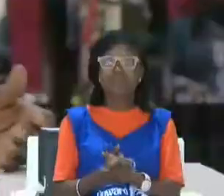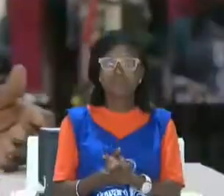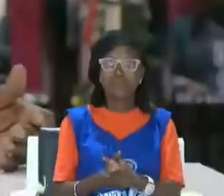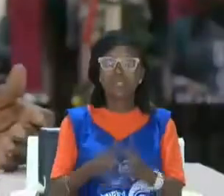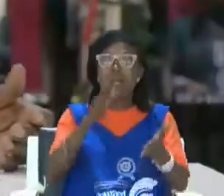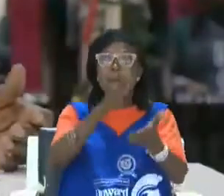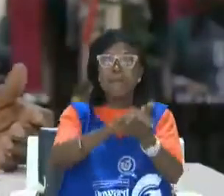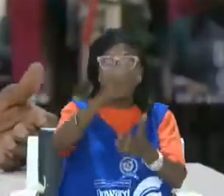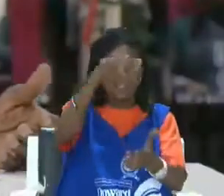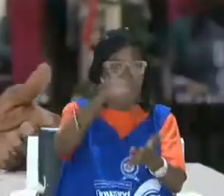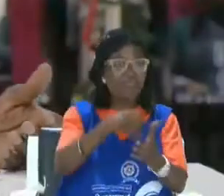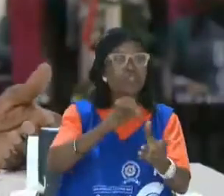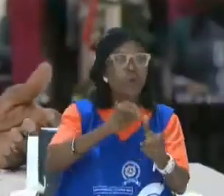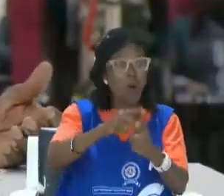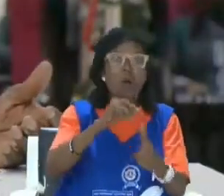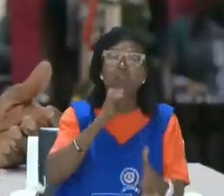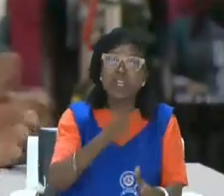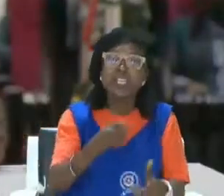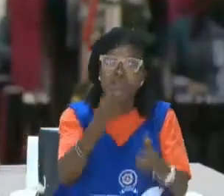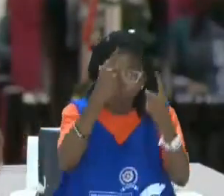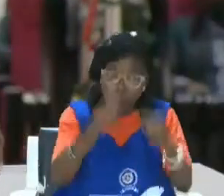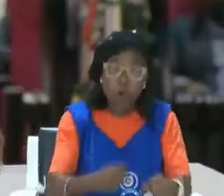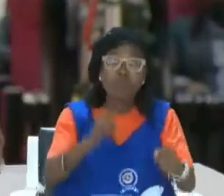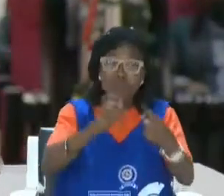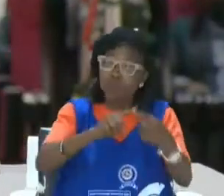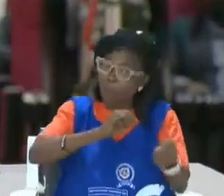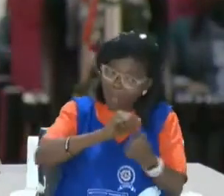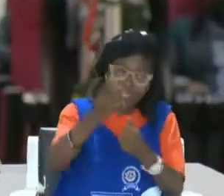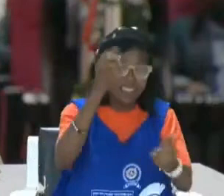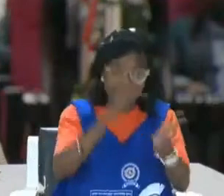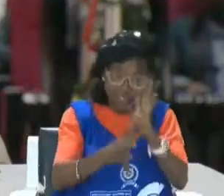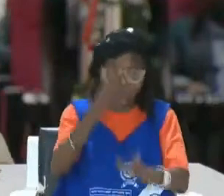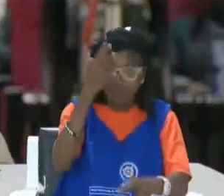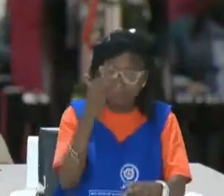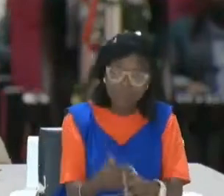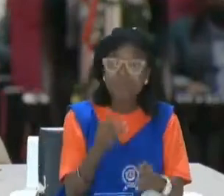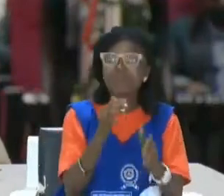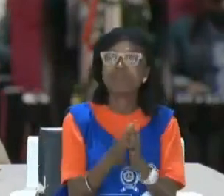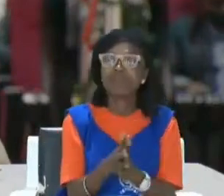Believe it or not, it's going to come to pass.